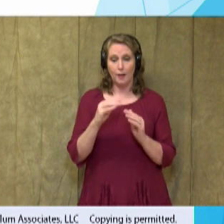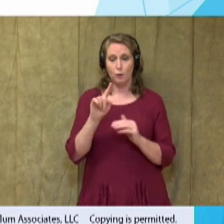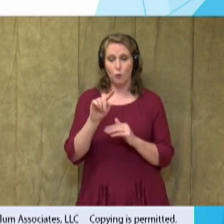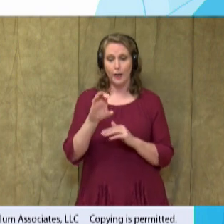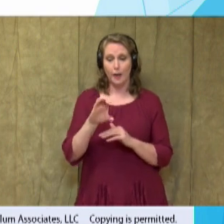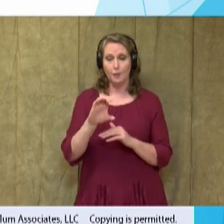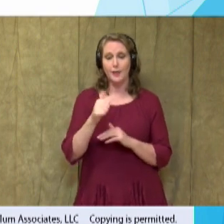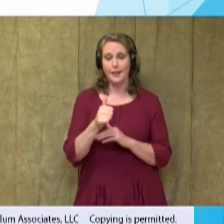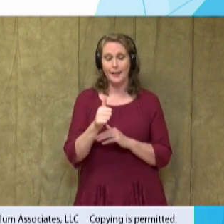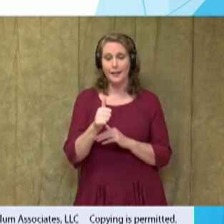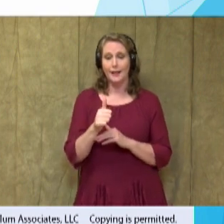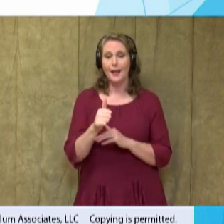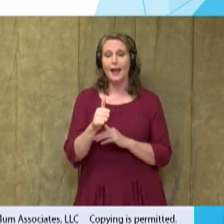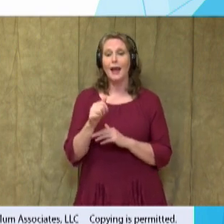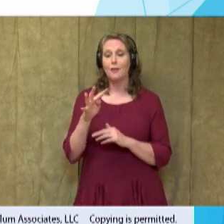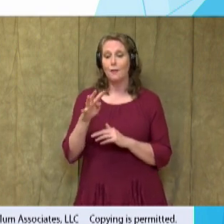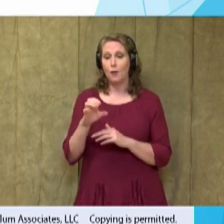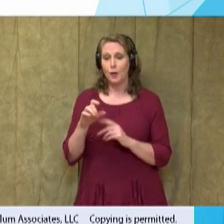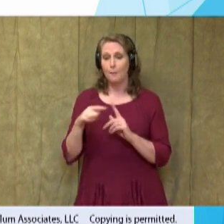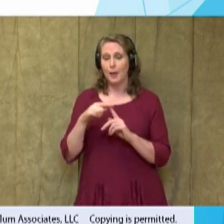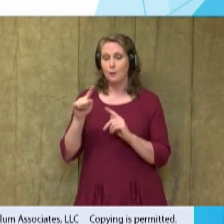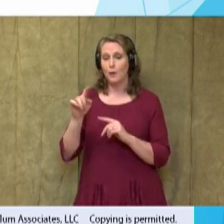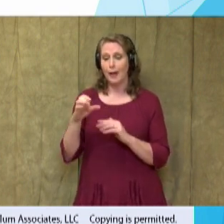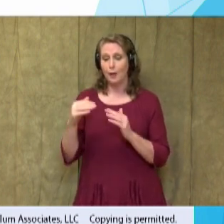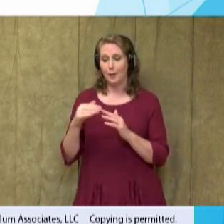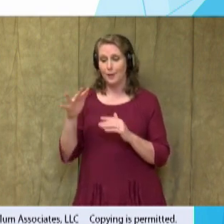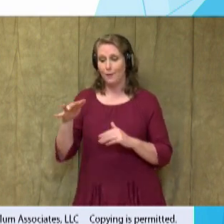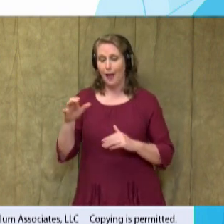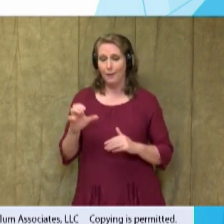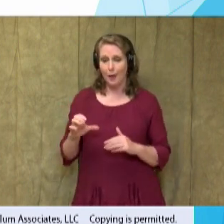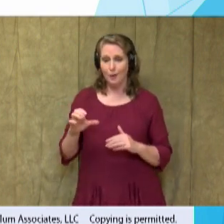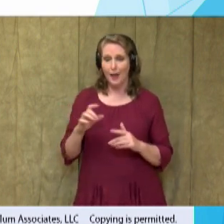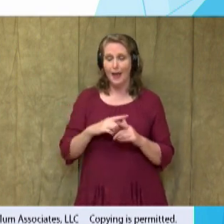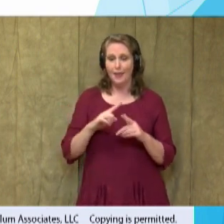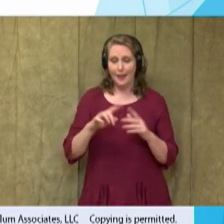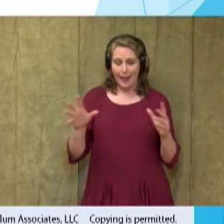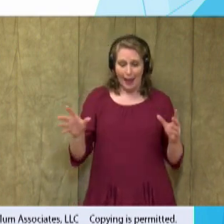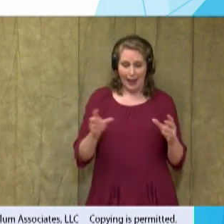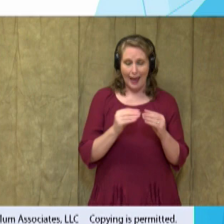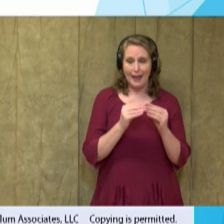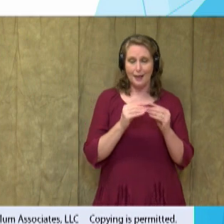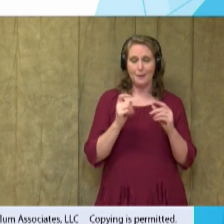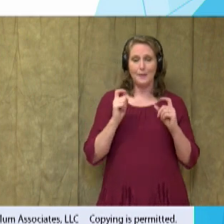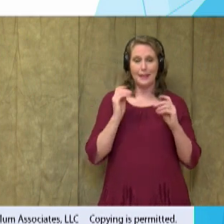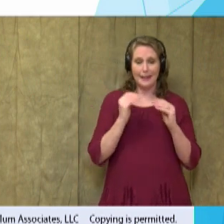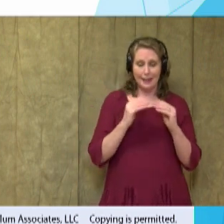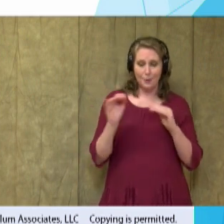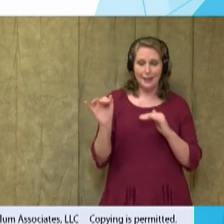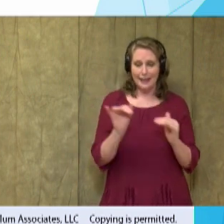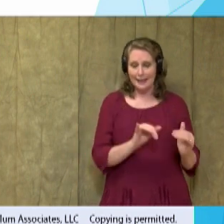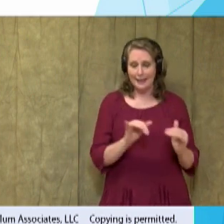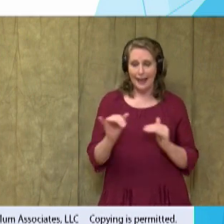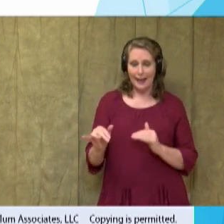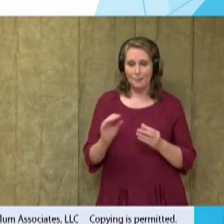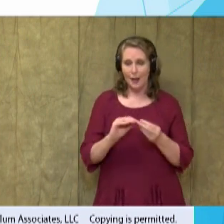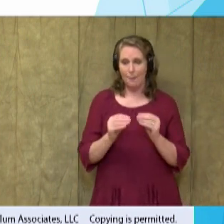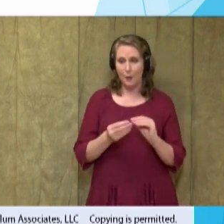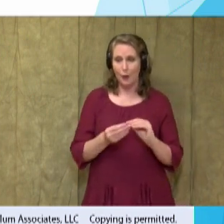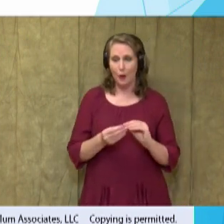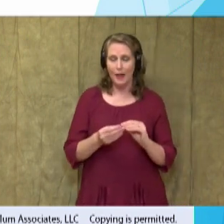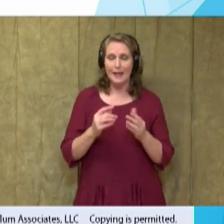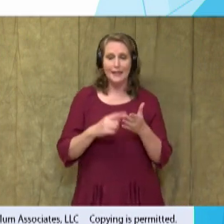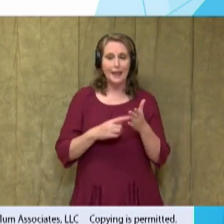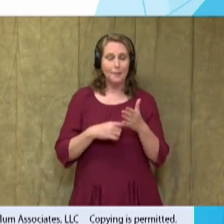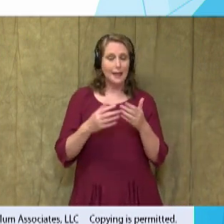110, and then 400 plus 100 is 500. And then they add them up and they will get the same number. Now, sometimes